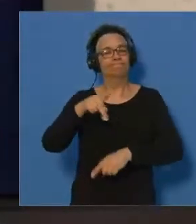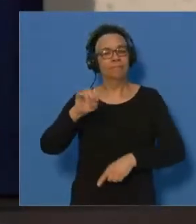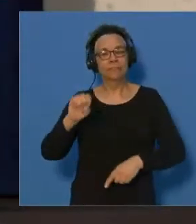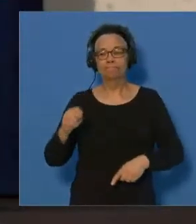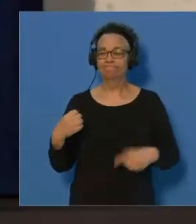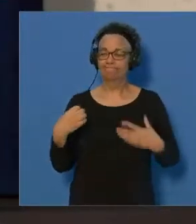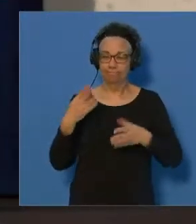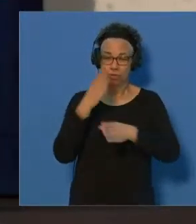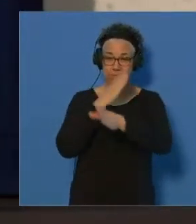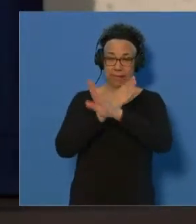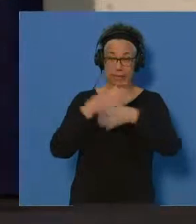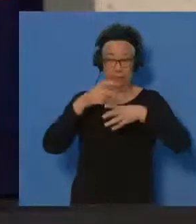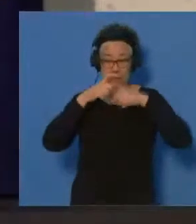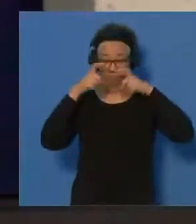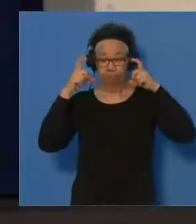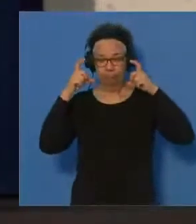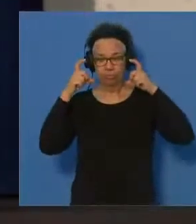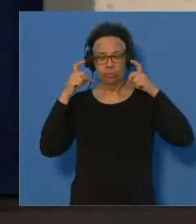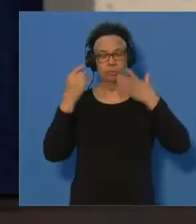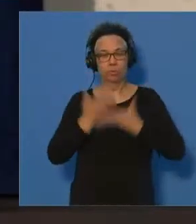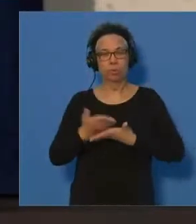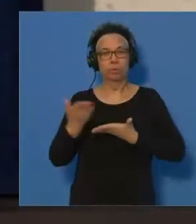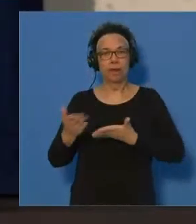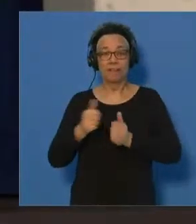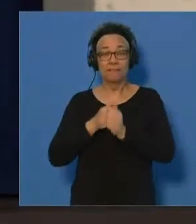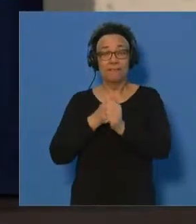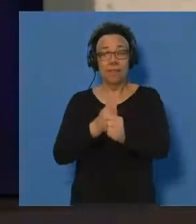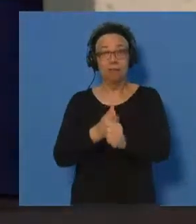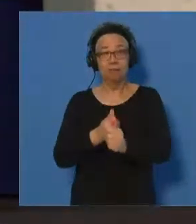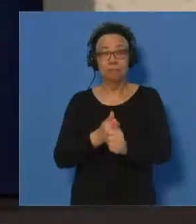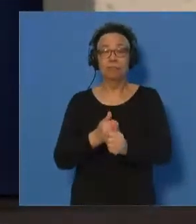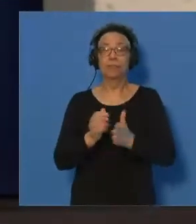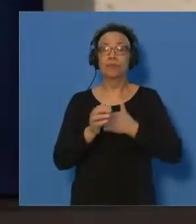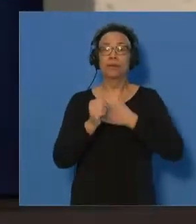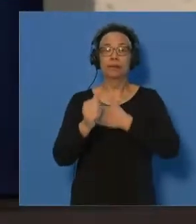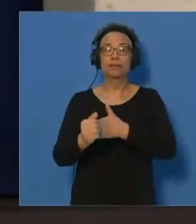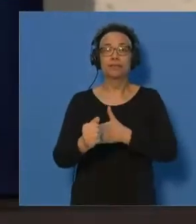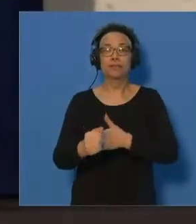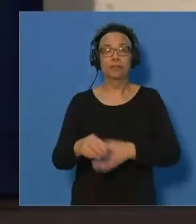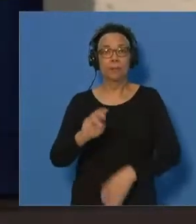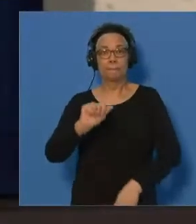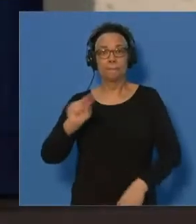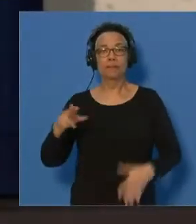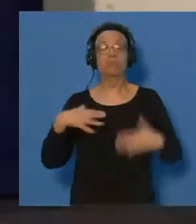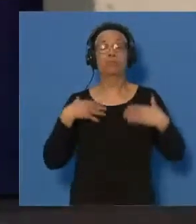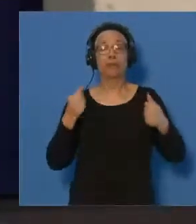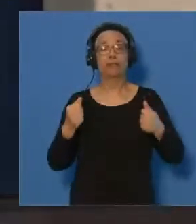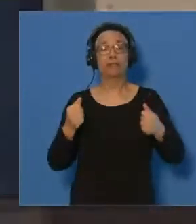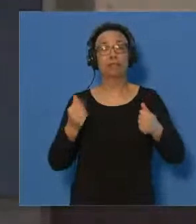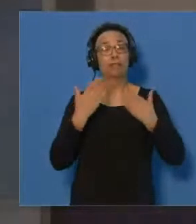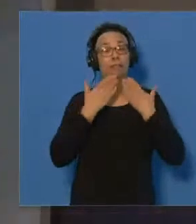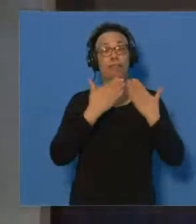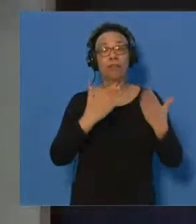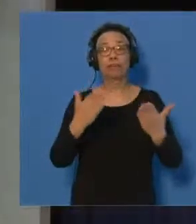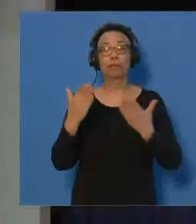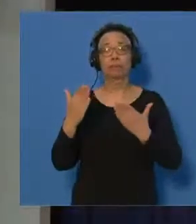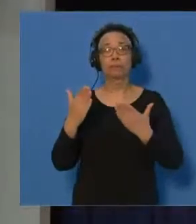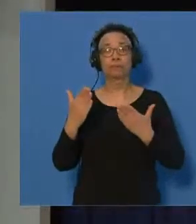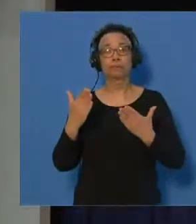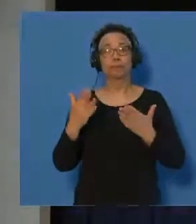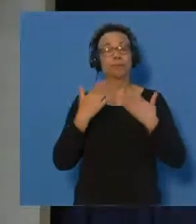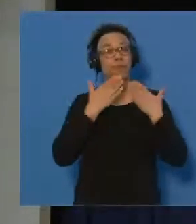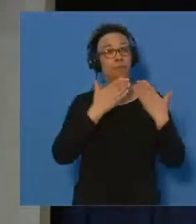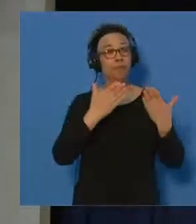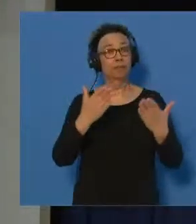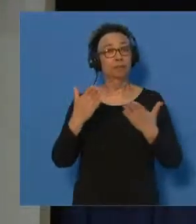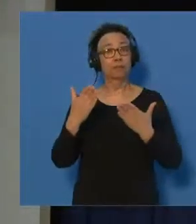the guidance as issued by the Ministry of Health. Thank you. Thank you very